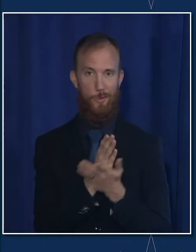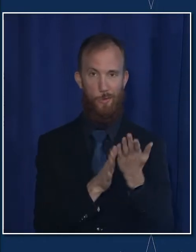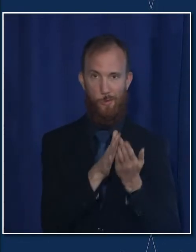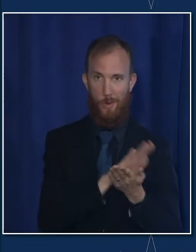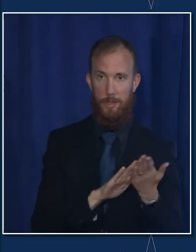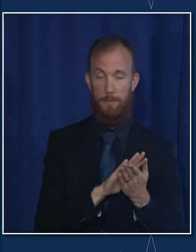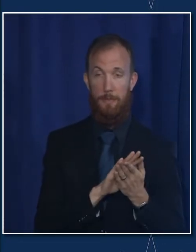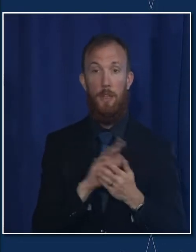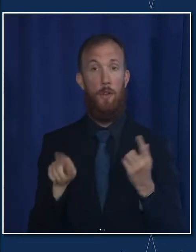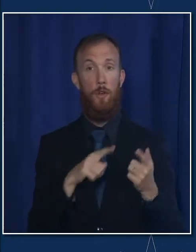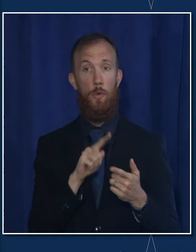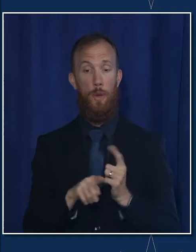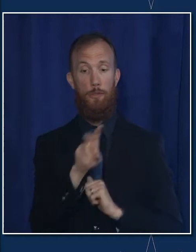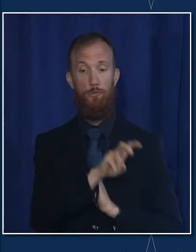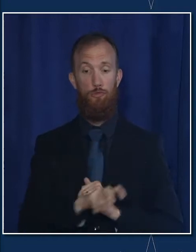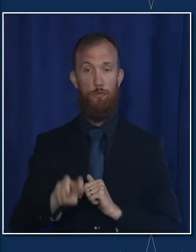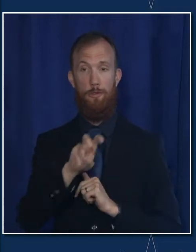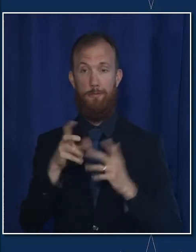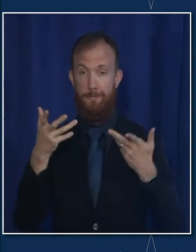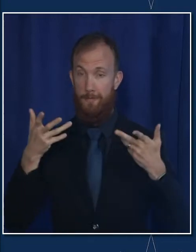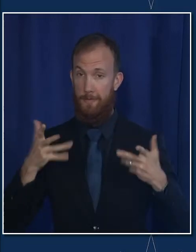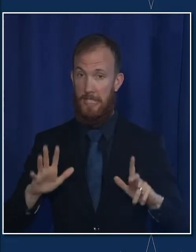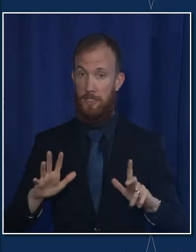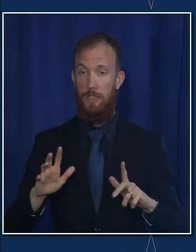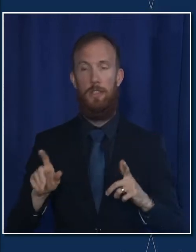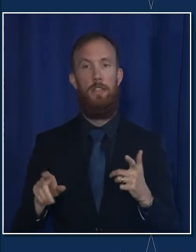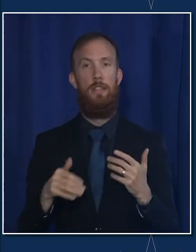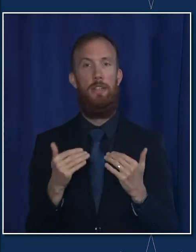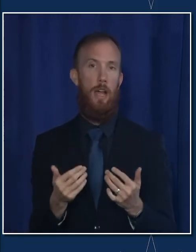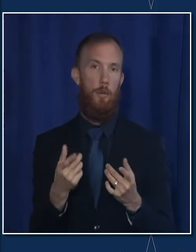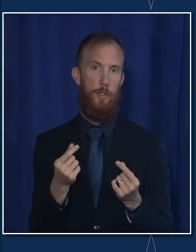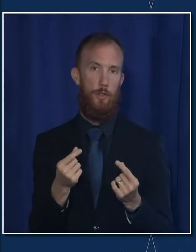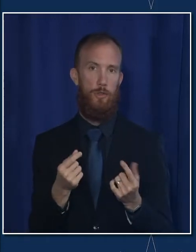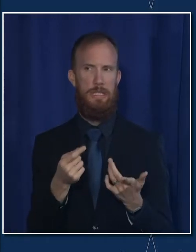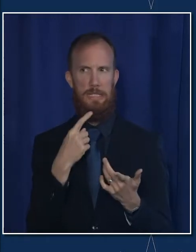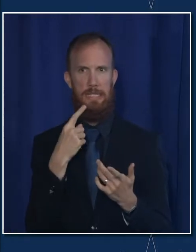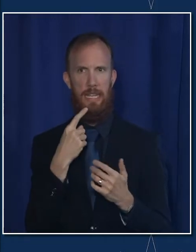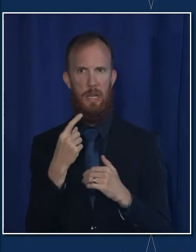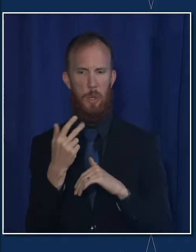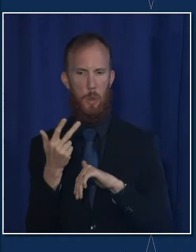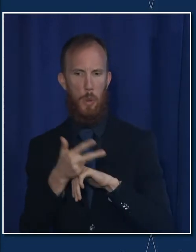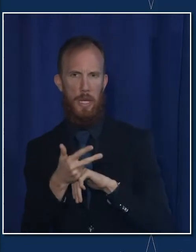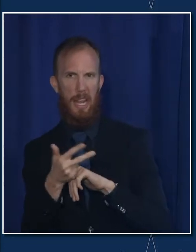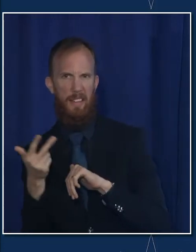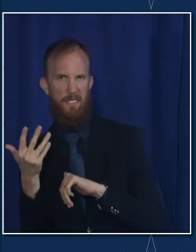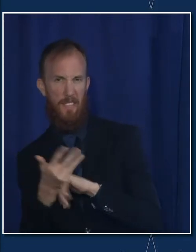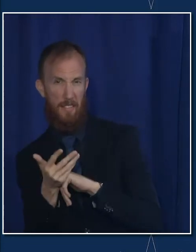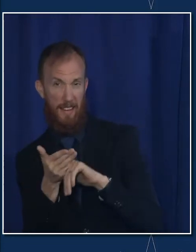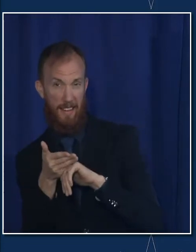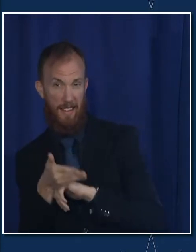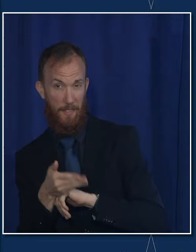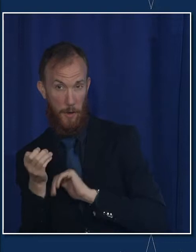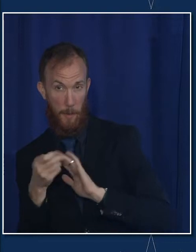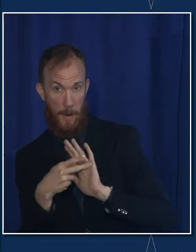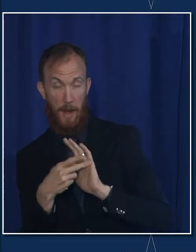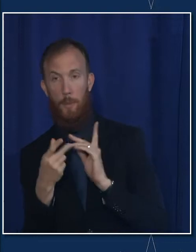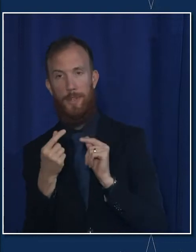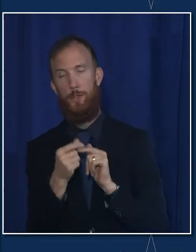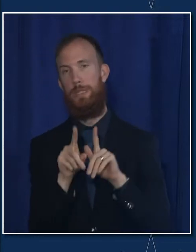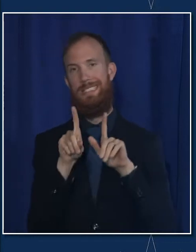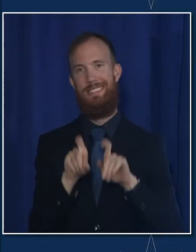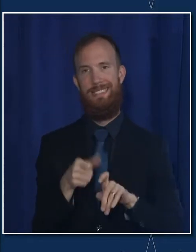CDC recommendations, the recommendation is now that you get tested 3 to 5 days after you travel, and again, only for people